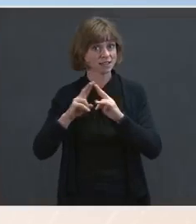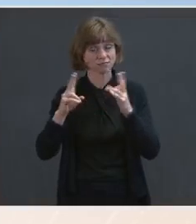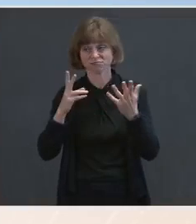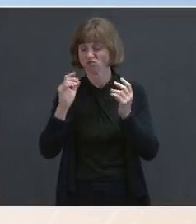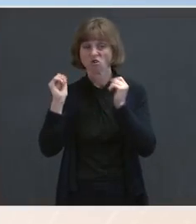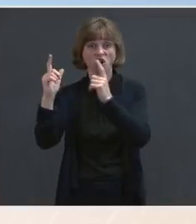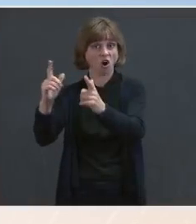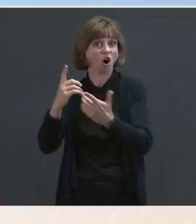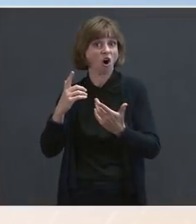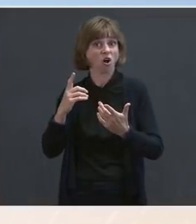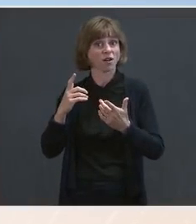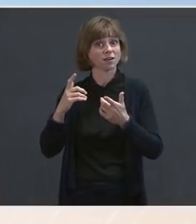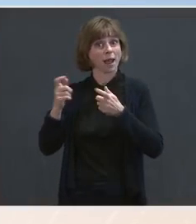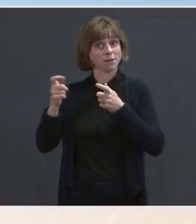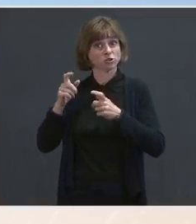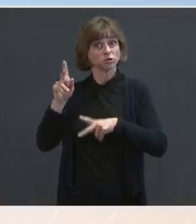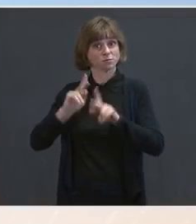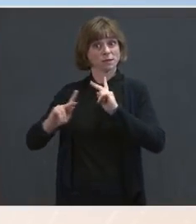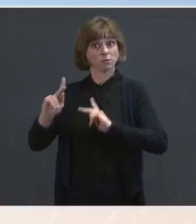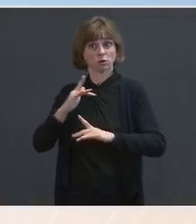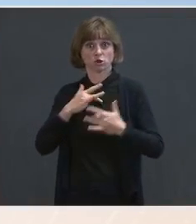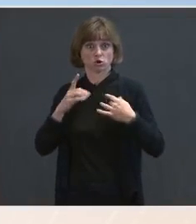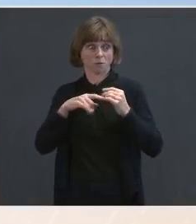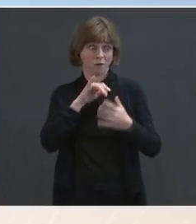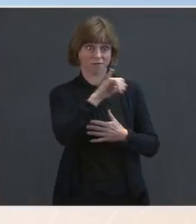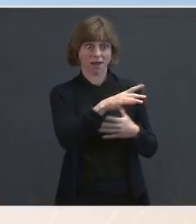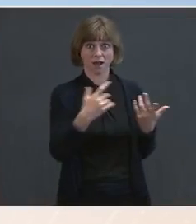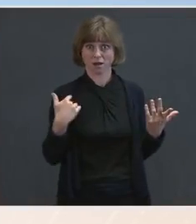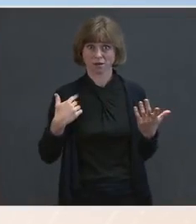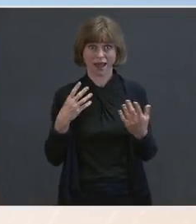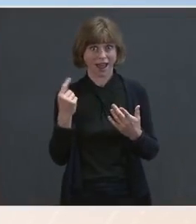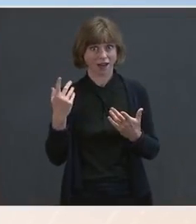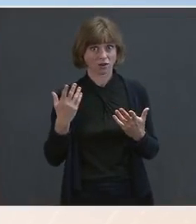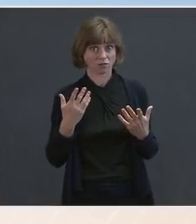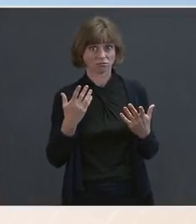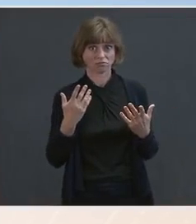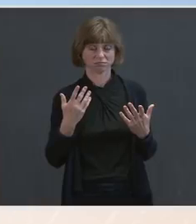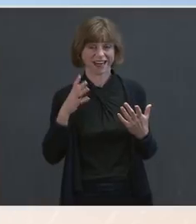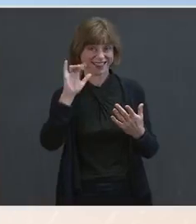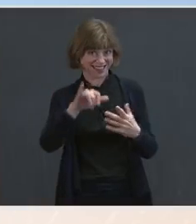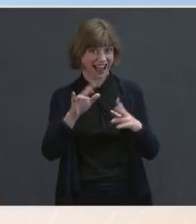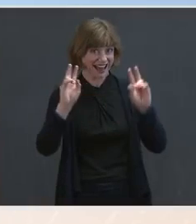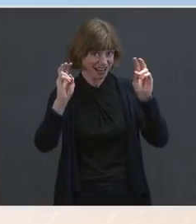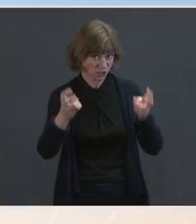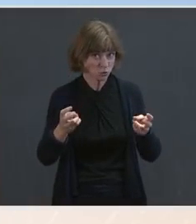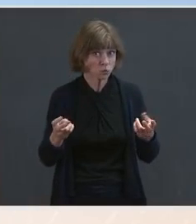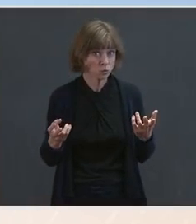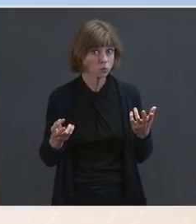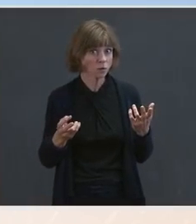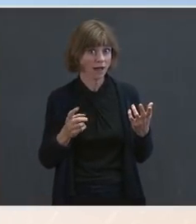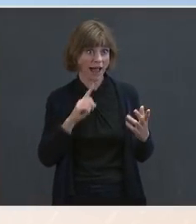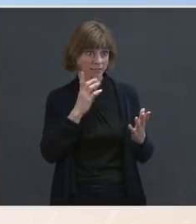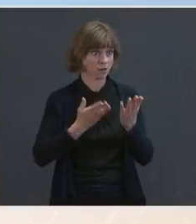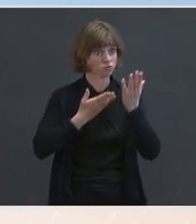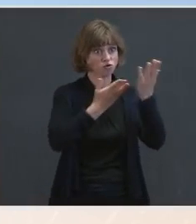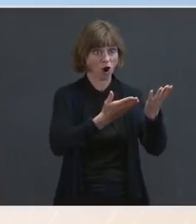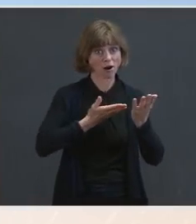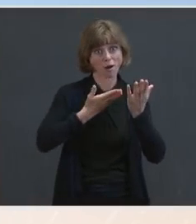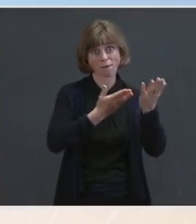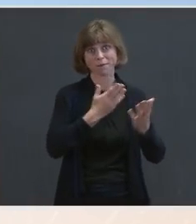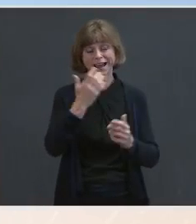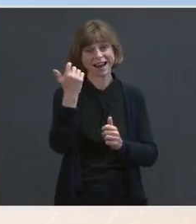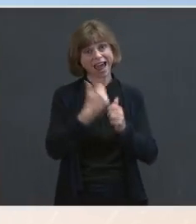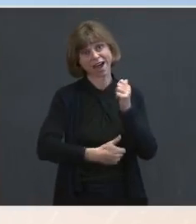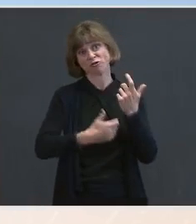And certainly this issue has been raised the issue broadly is raised in virtually every diplomatic